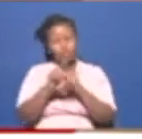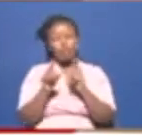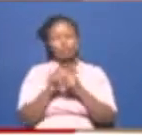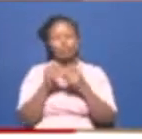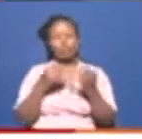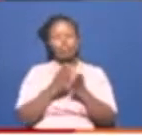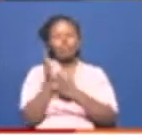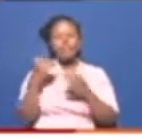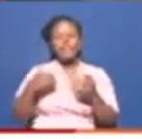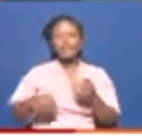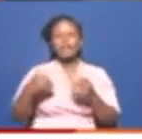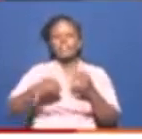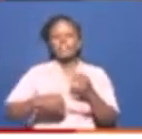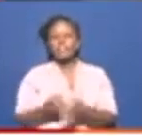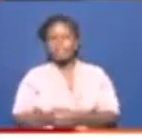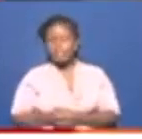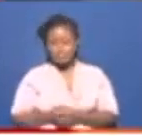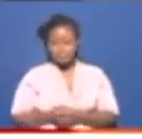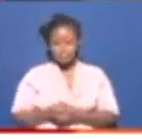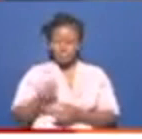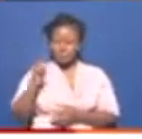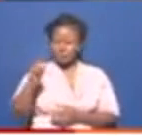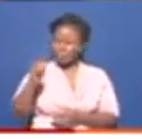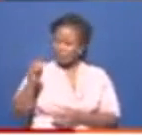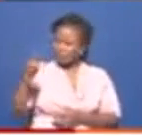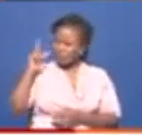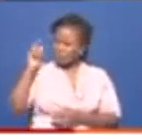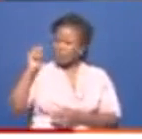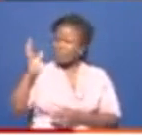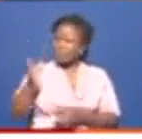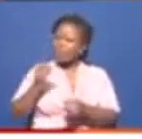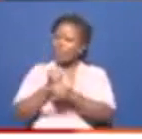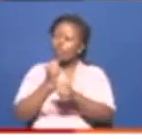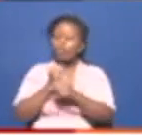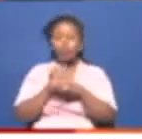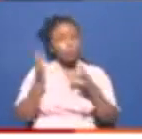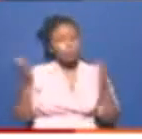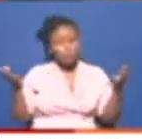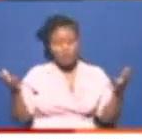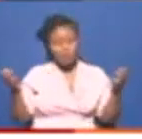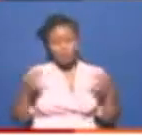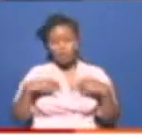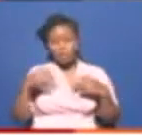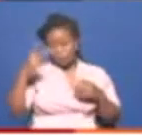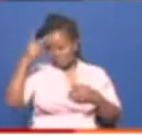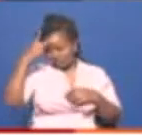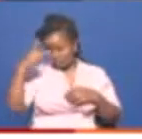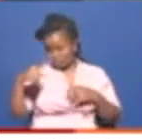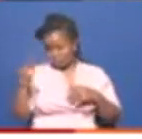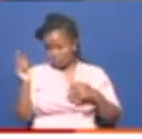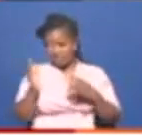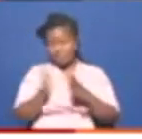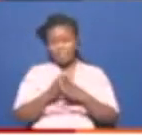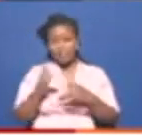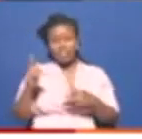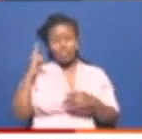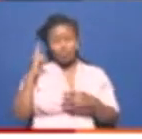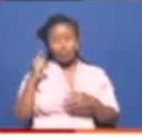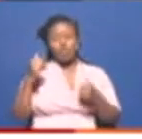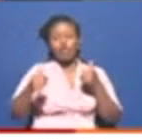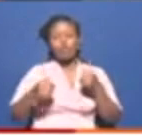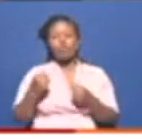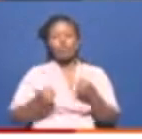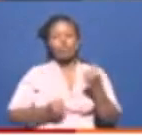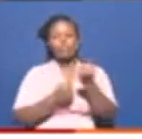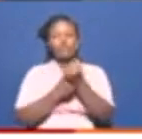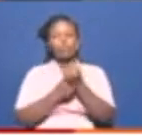are a lawyer. As we wind up, what are you doing to ensure that we have policies or laws that will help all those women who are suffering each and